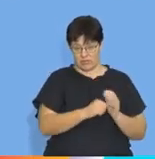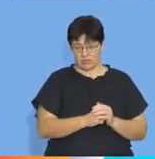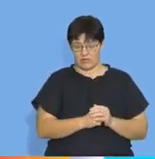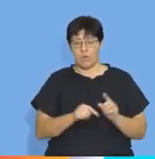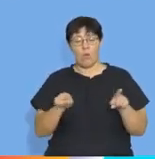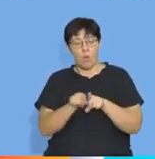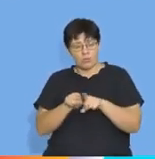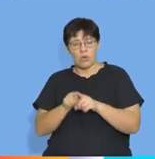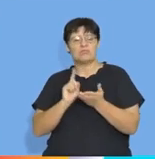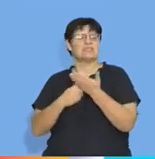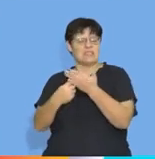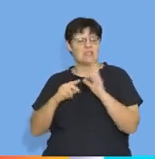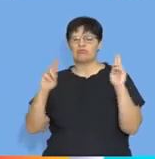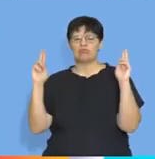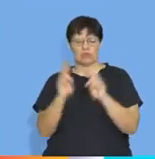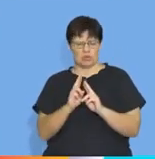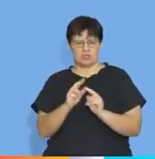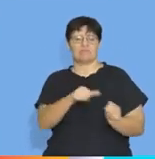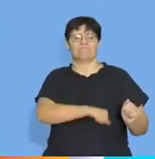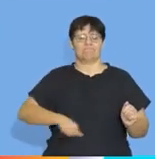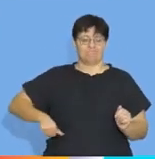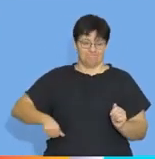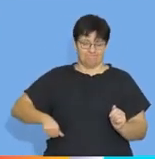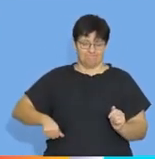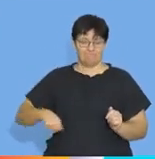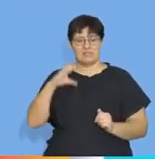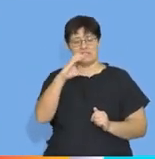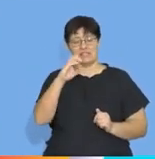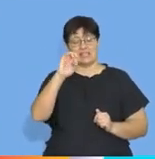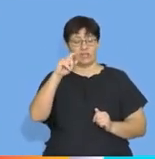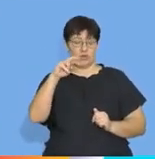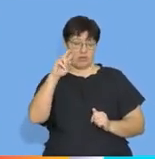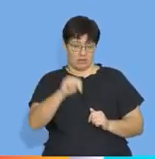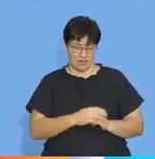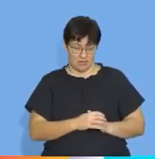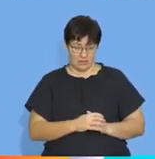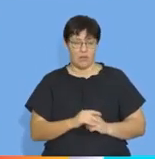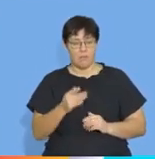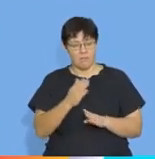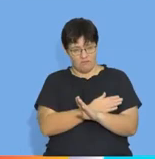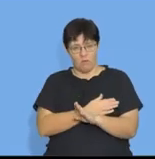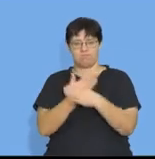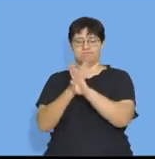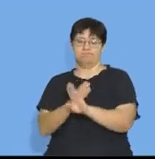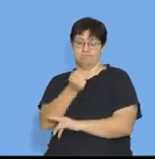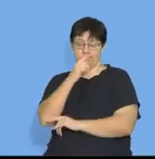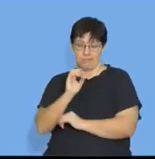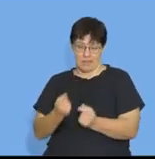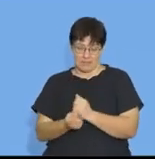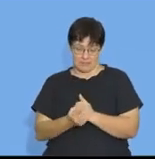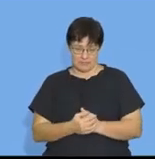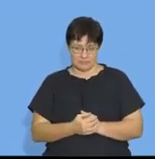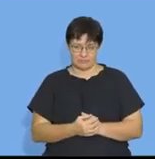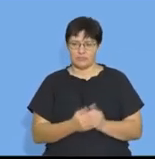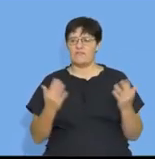also need to discuss very briefly what a C-section is before we move on to contraception. So can I take you there